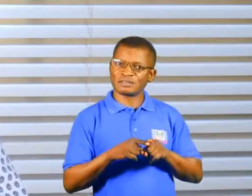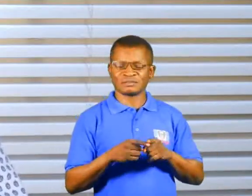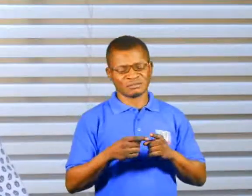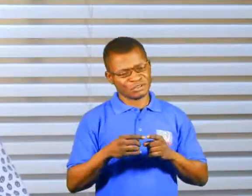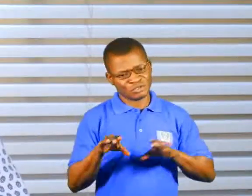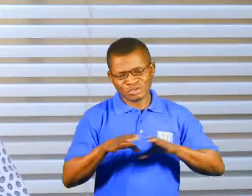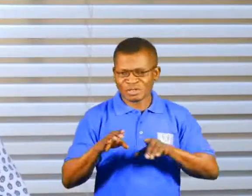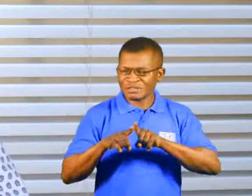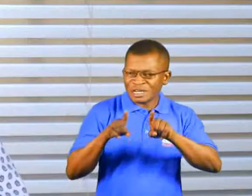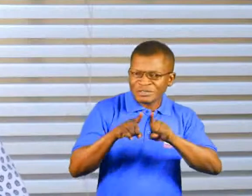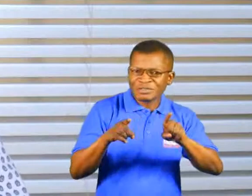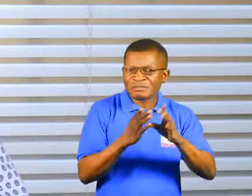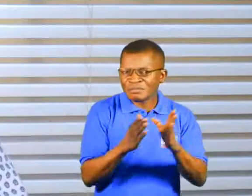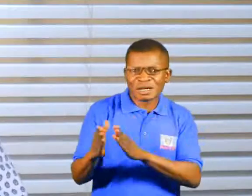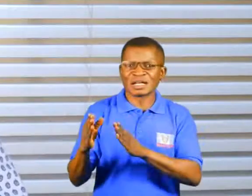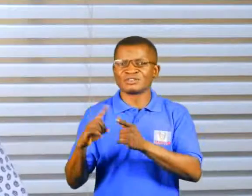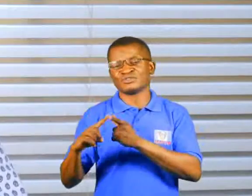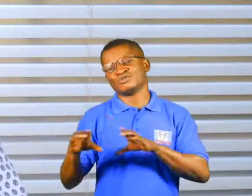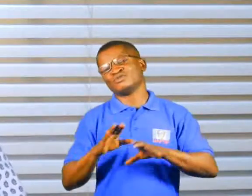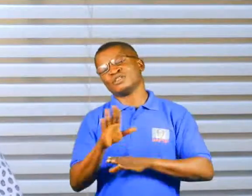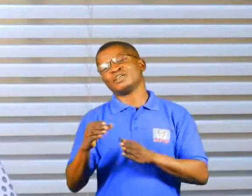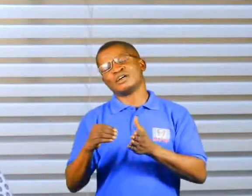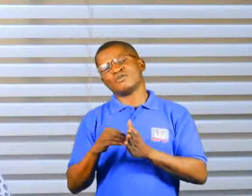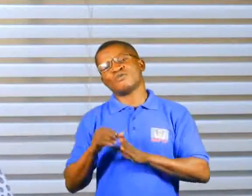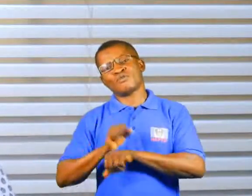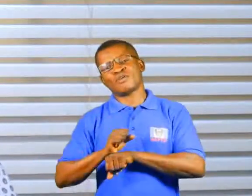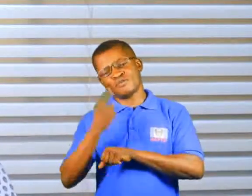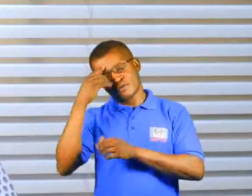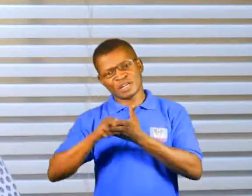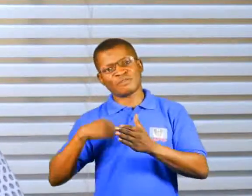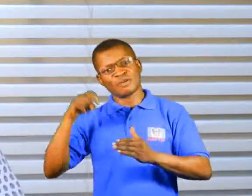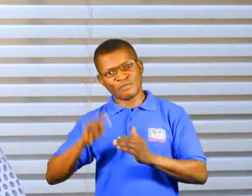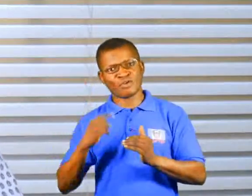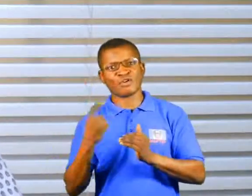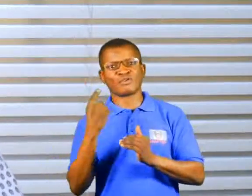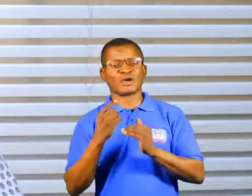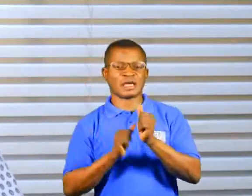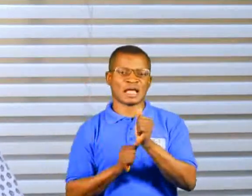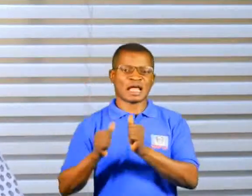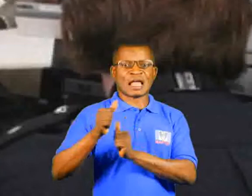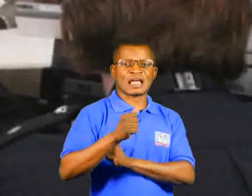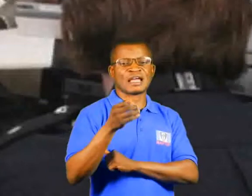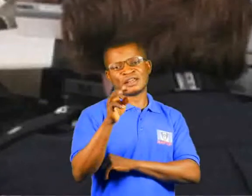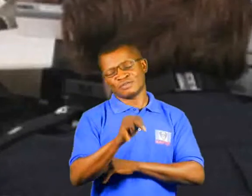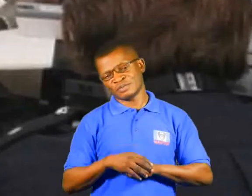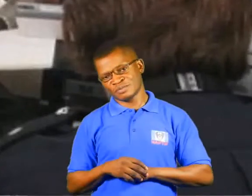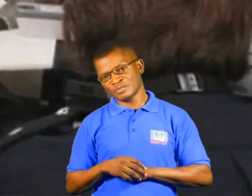different peoples in different locations to perpetrate this crime. We also have to be a step ahead of